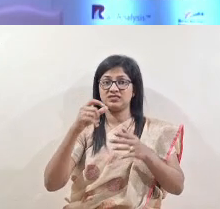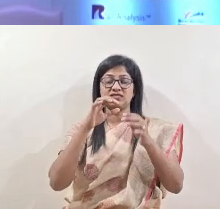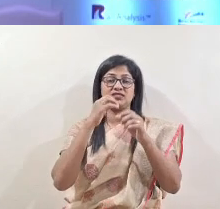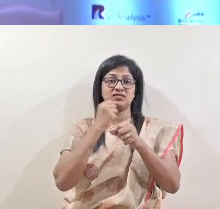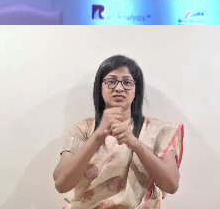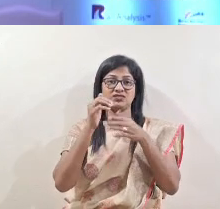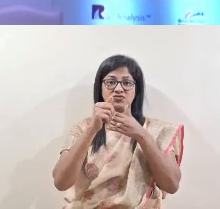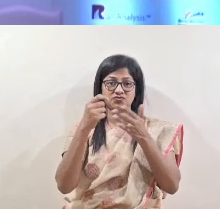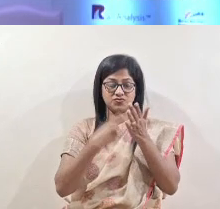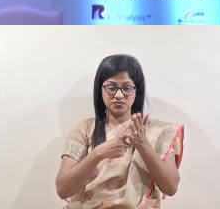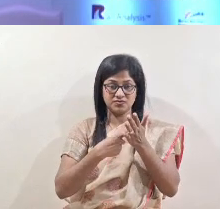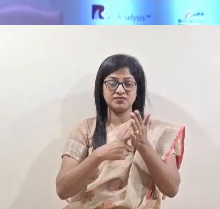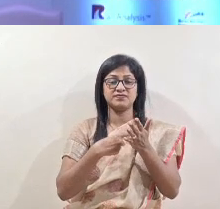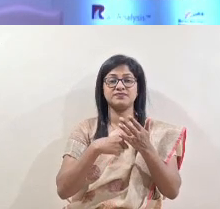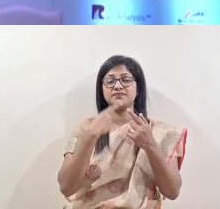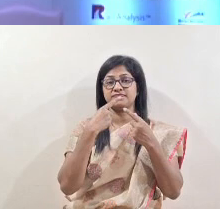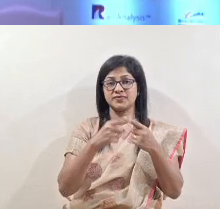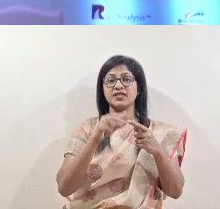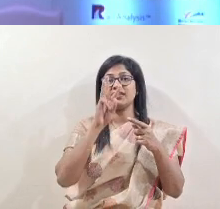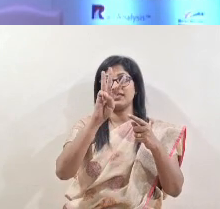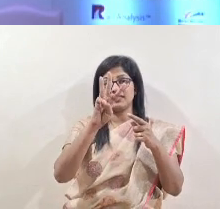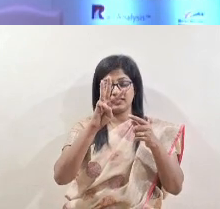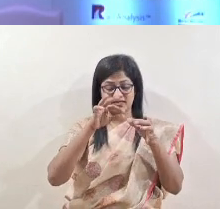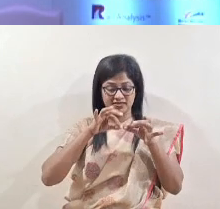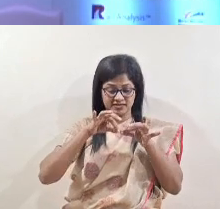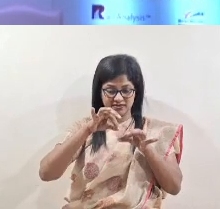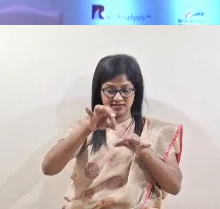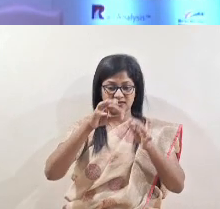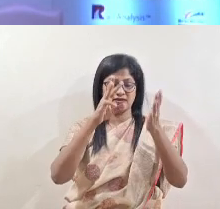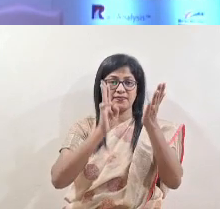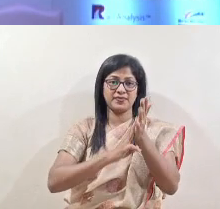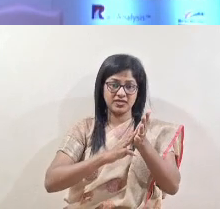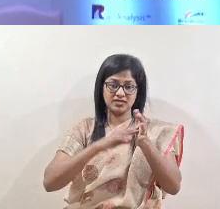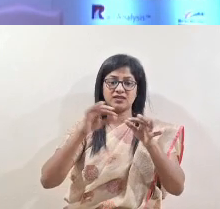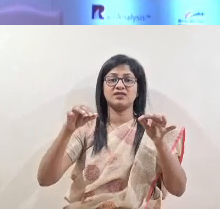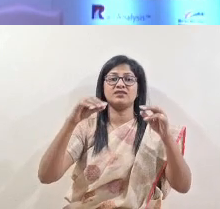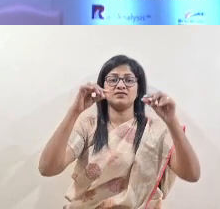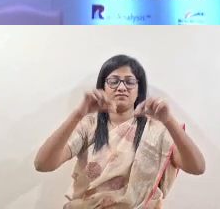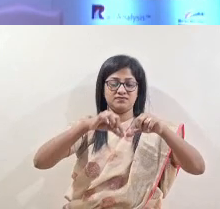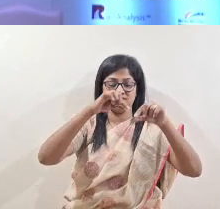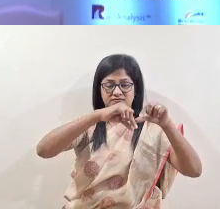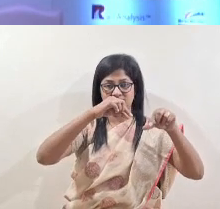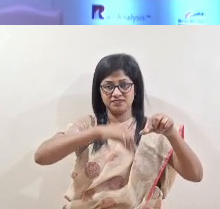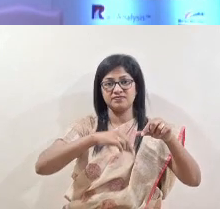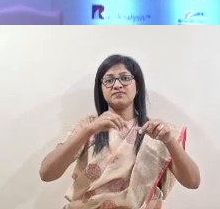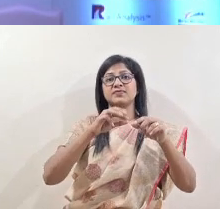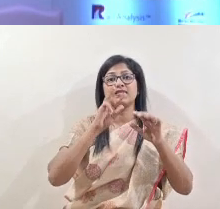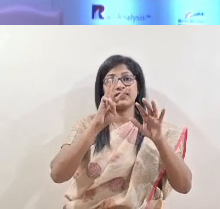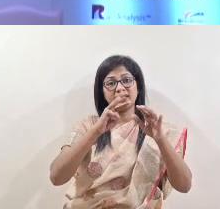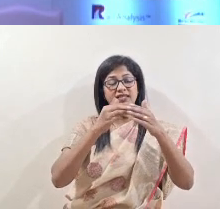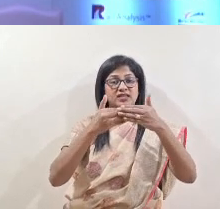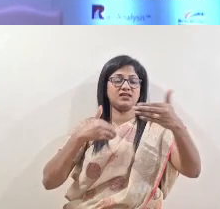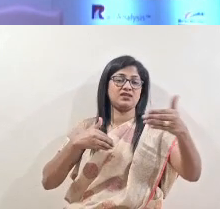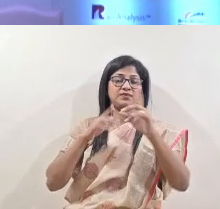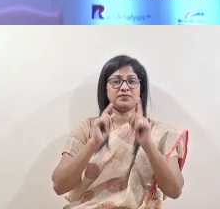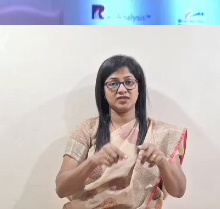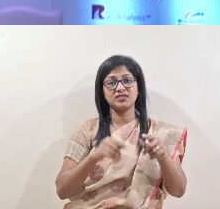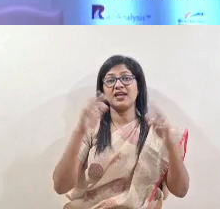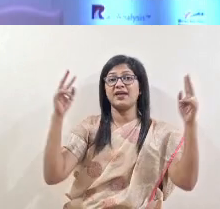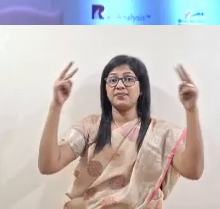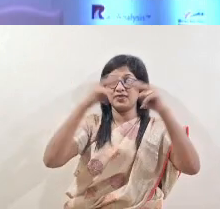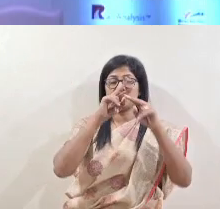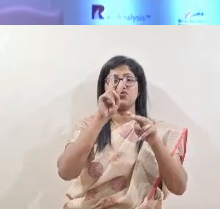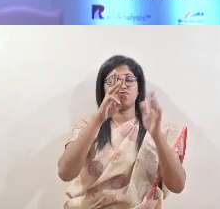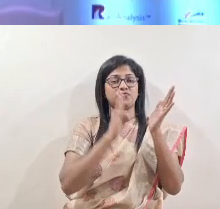meters of median at a place. Actually, it is 5, and in no case it should be 3, and on bridges it is up to 2